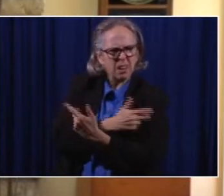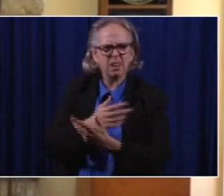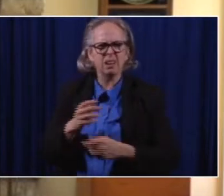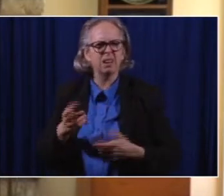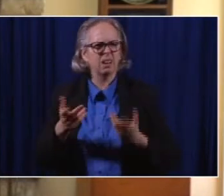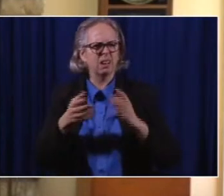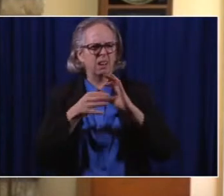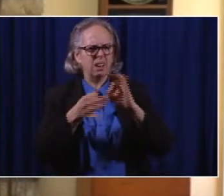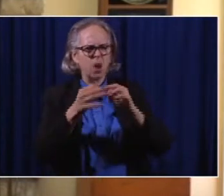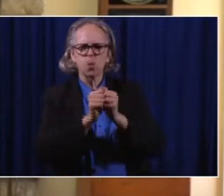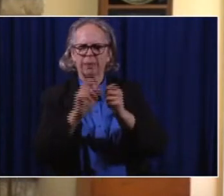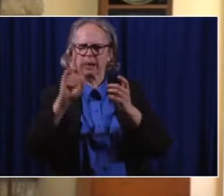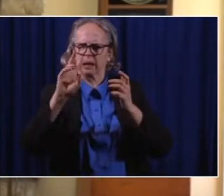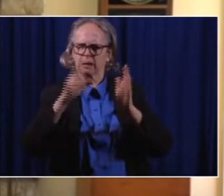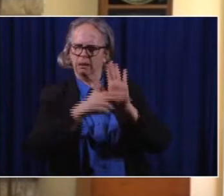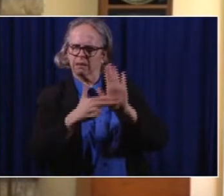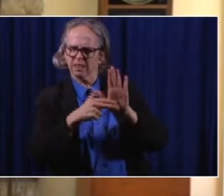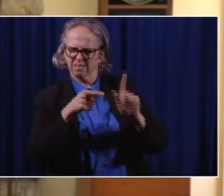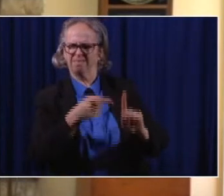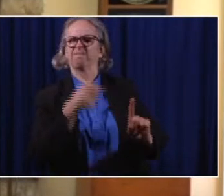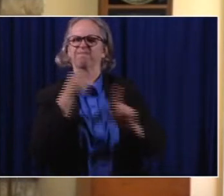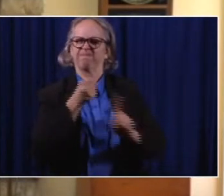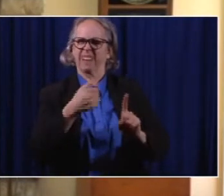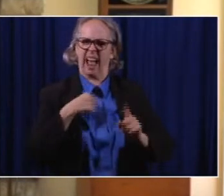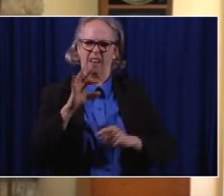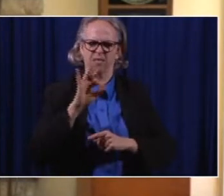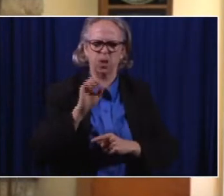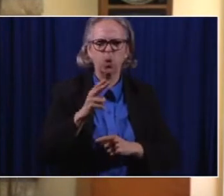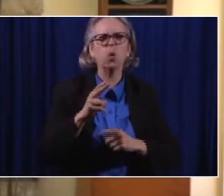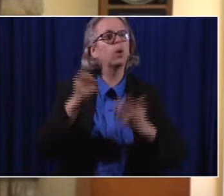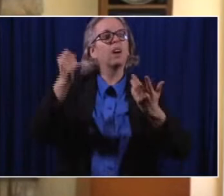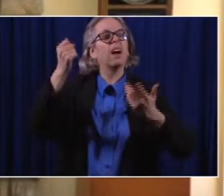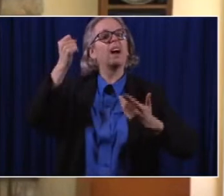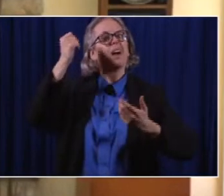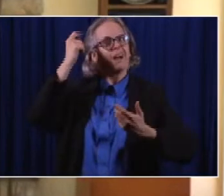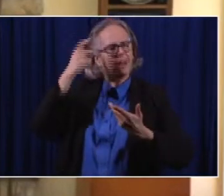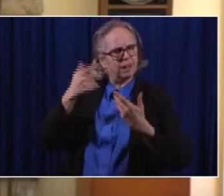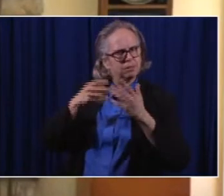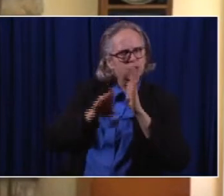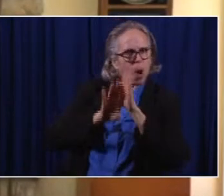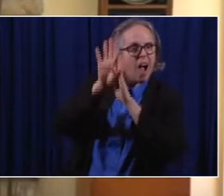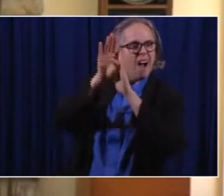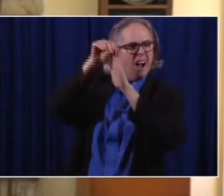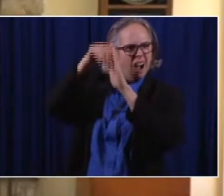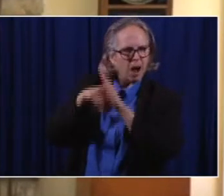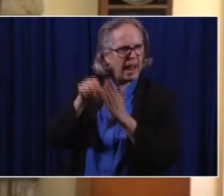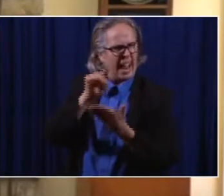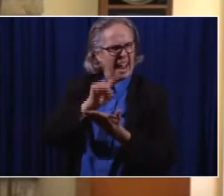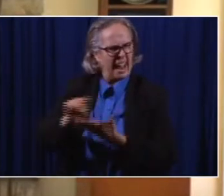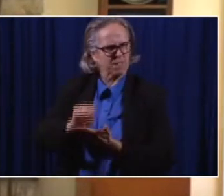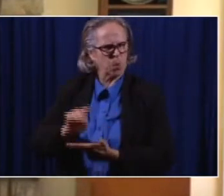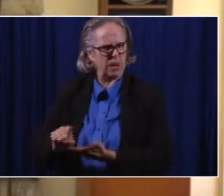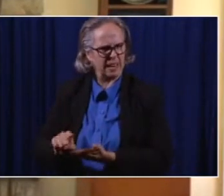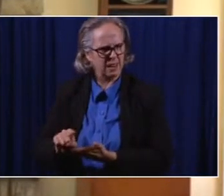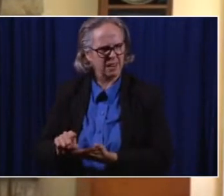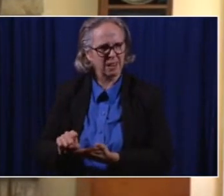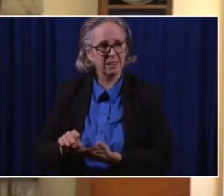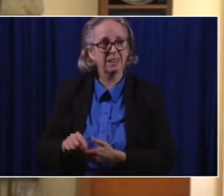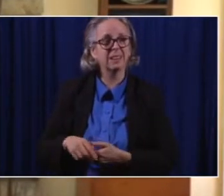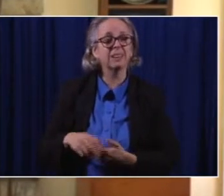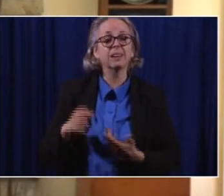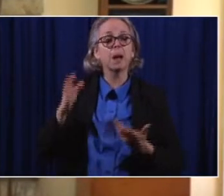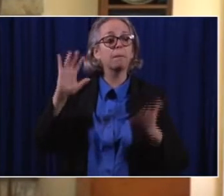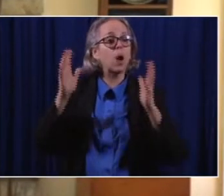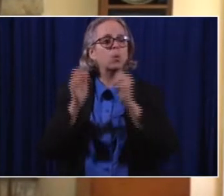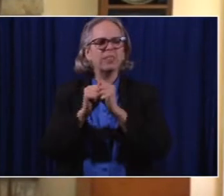on the rise or decline compared to the previous week and compared to the 5-year average to that date.